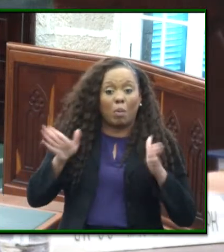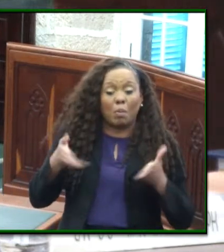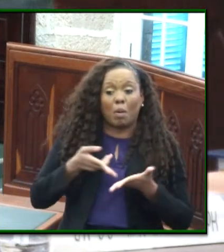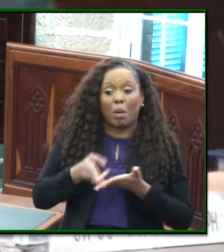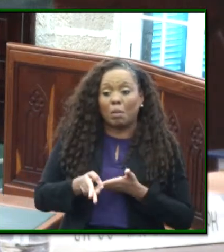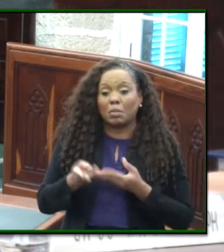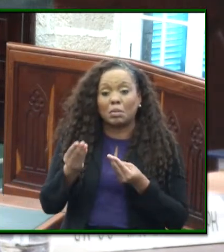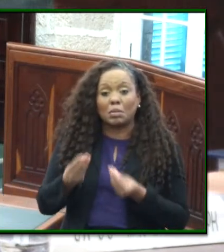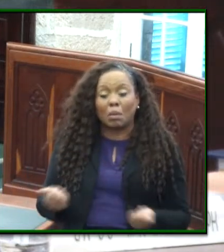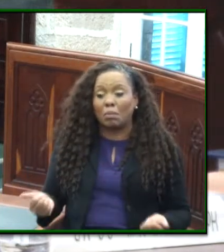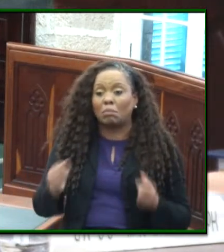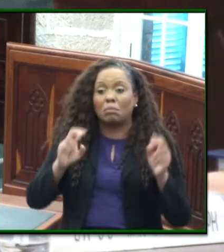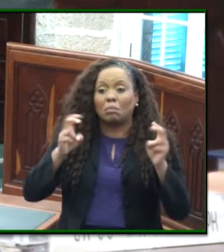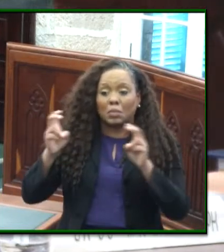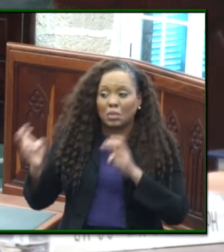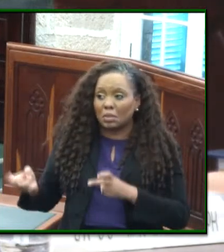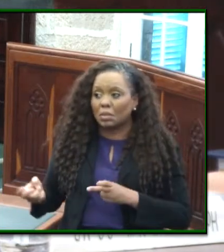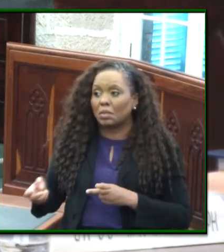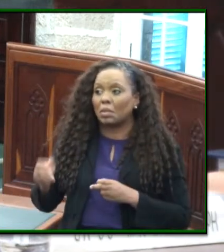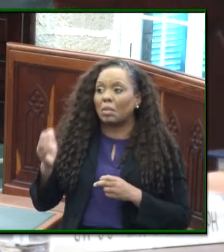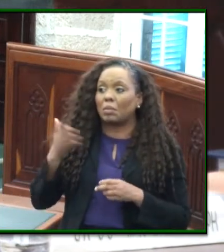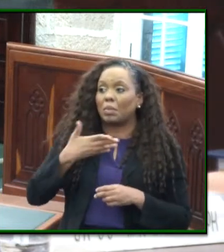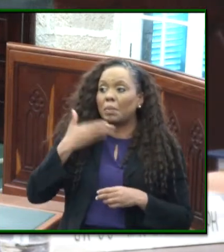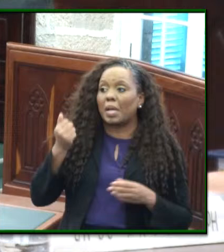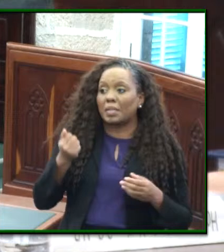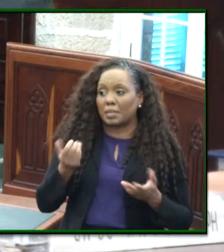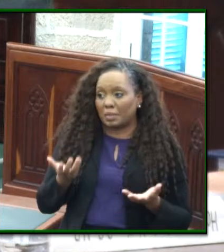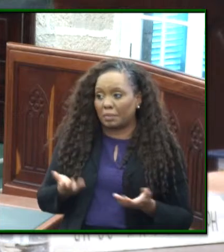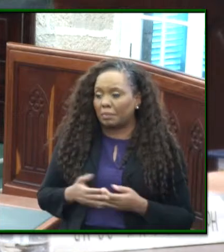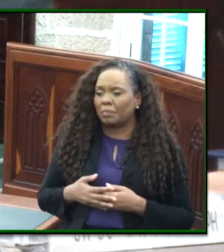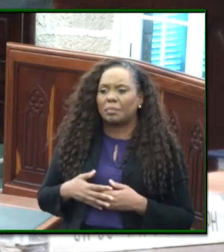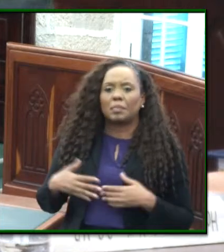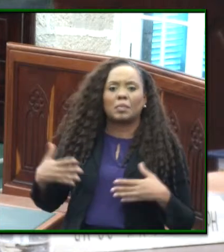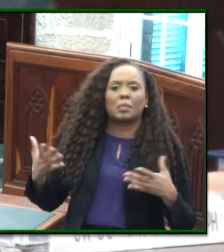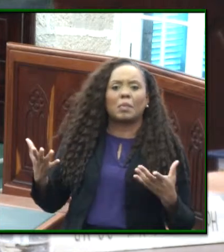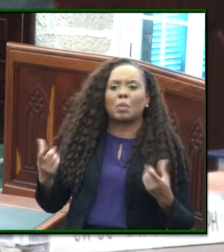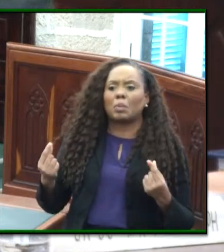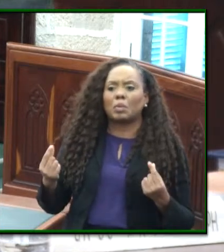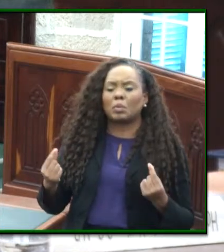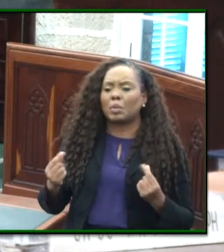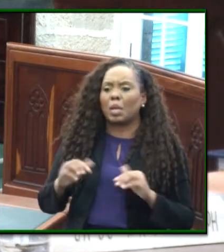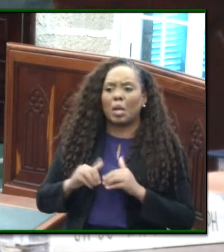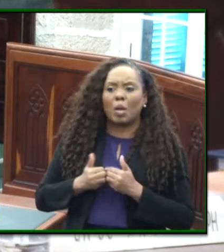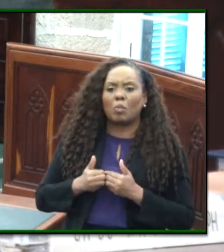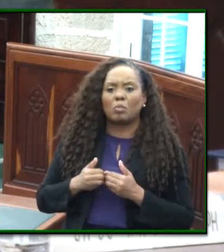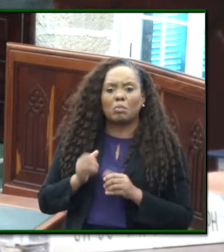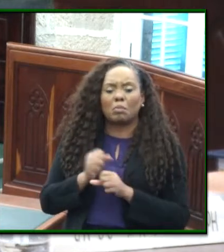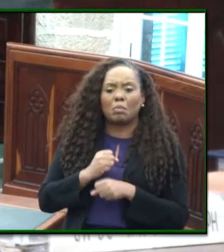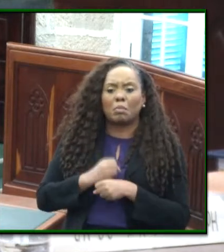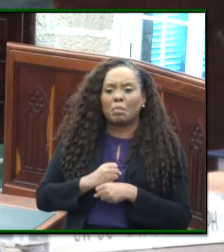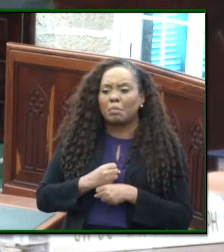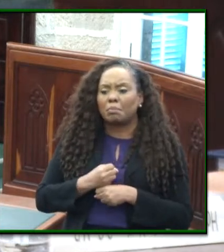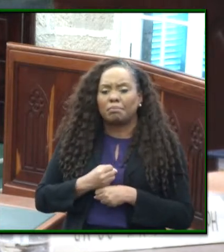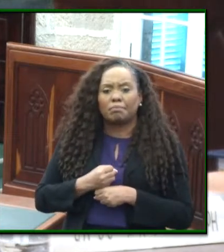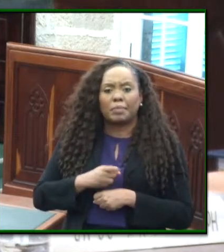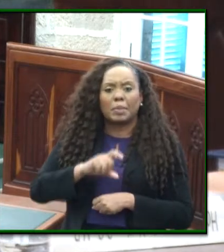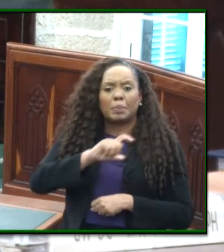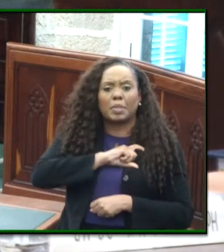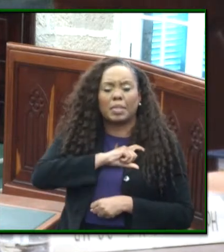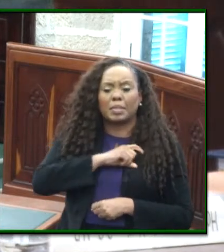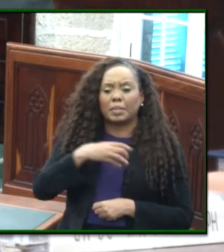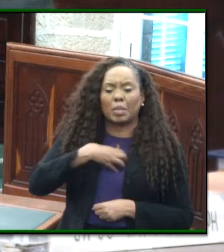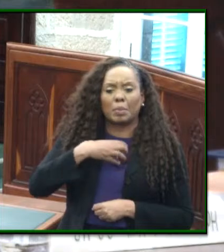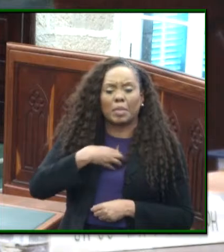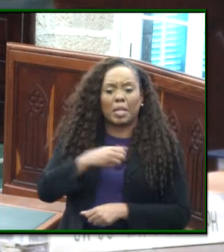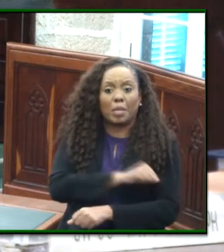of these issues that currently exist. So that's my first question. What are we doing in relation to strengthening the police complaints authority so that the public